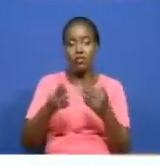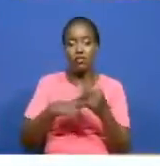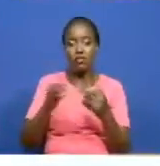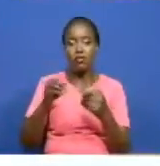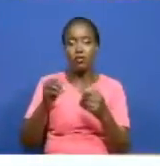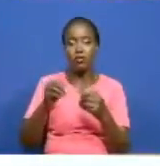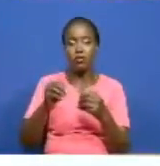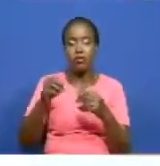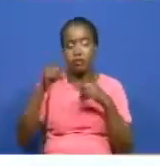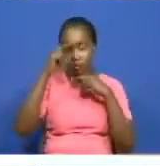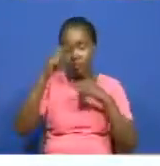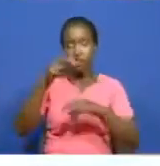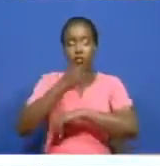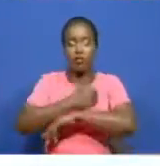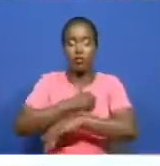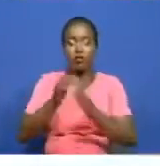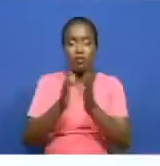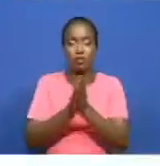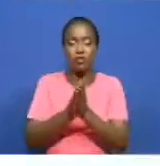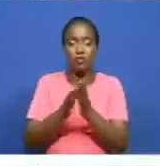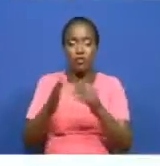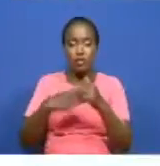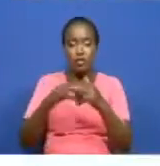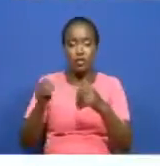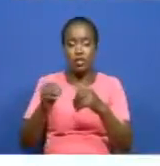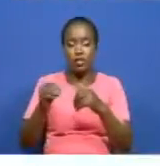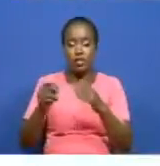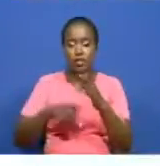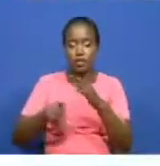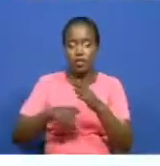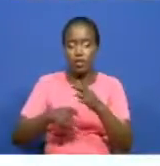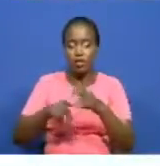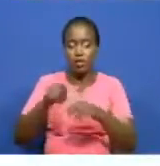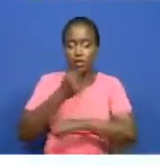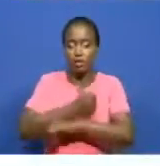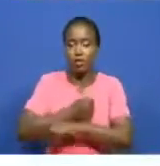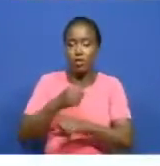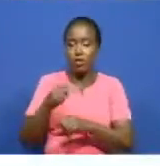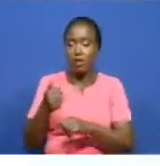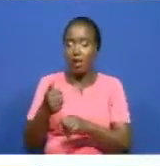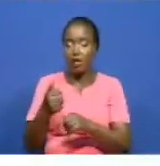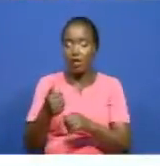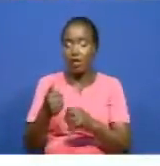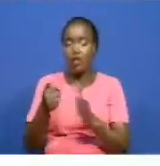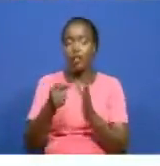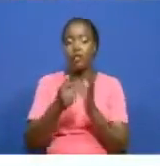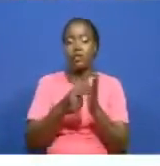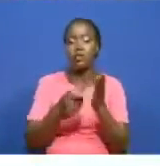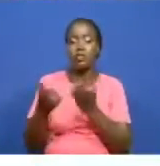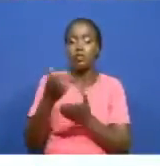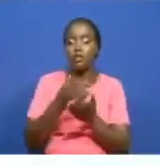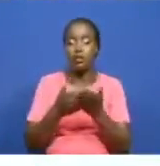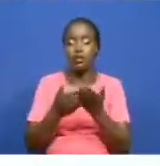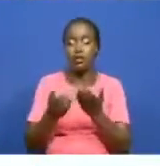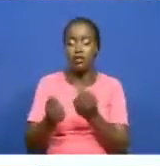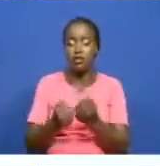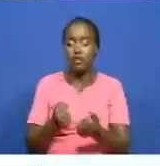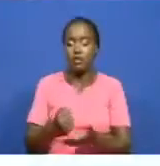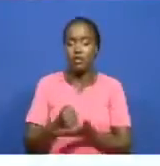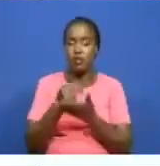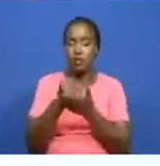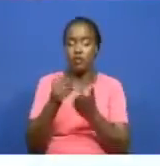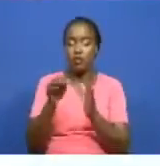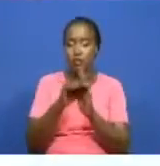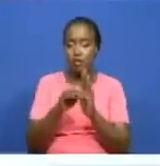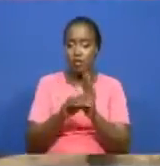schools and 90 primary schools with funds allocated under the economic stimulus program. He added 48 workshops had